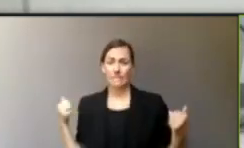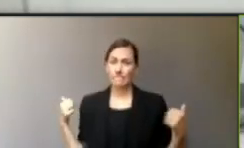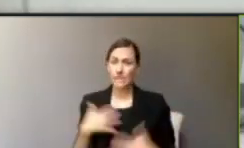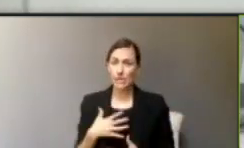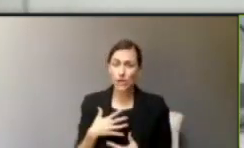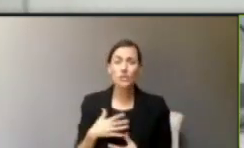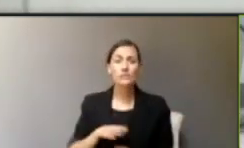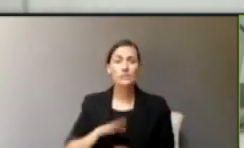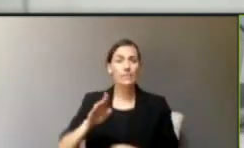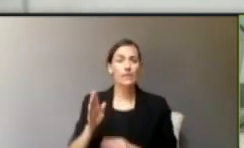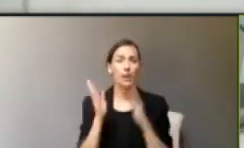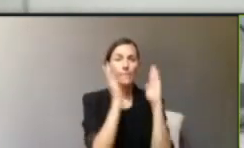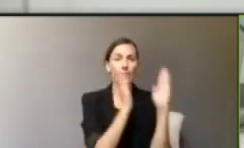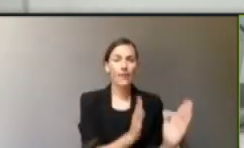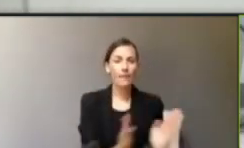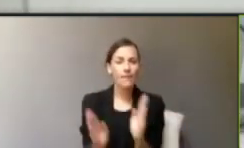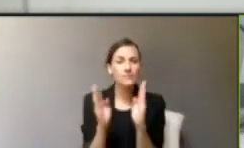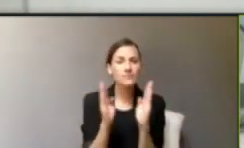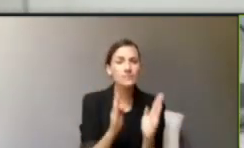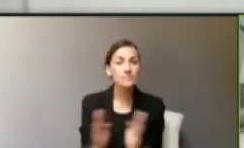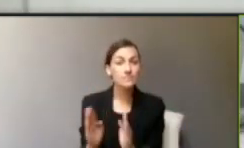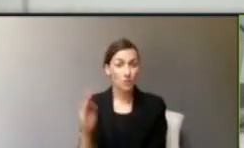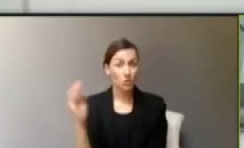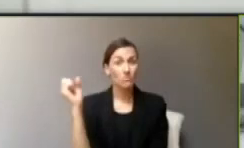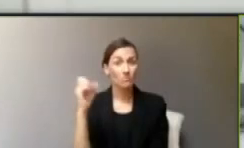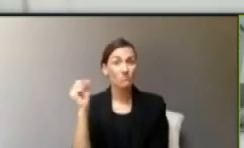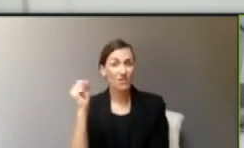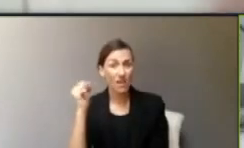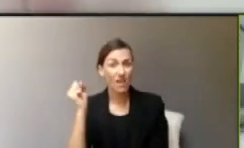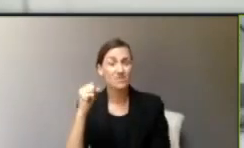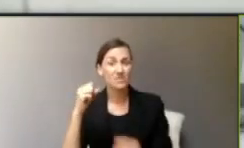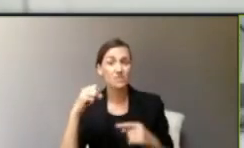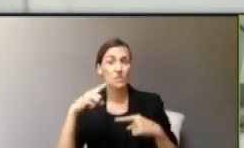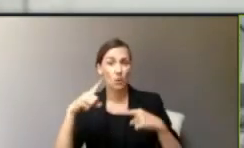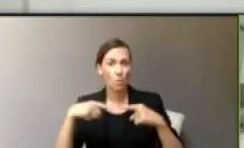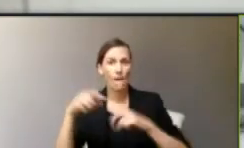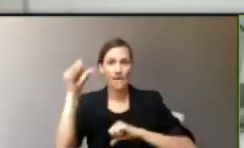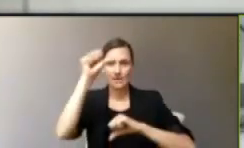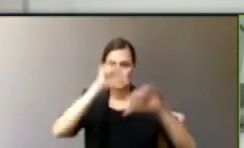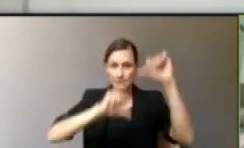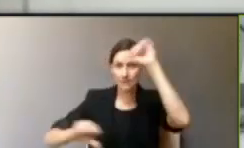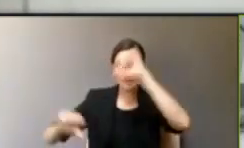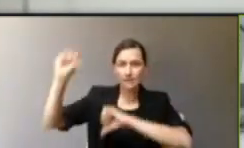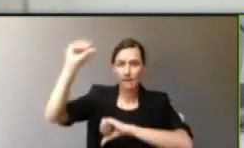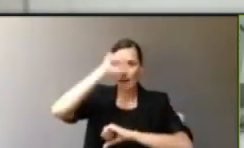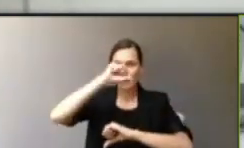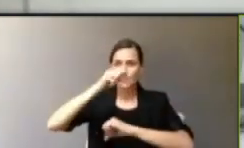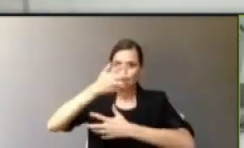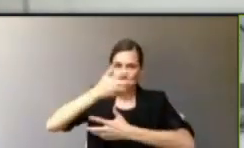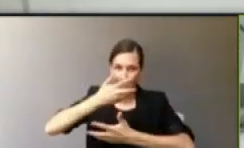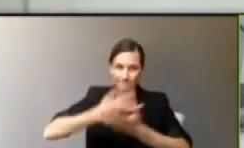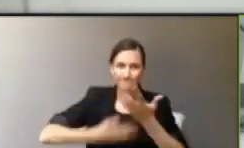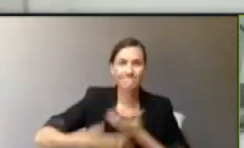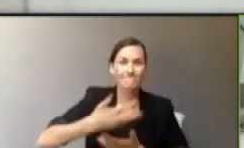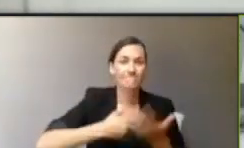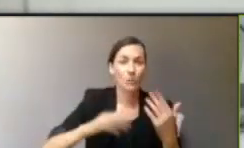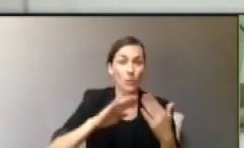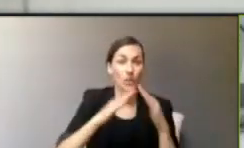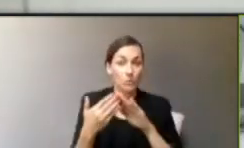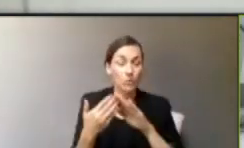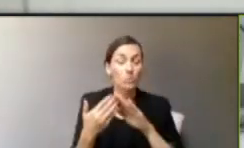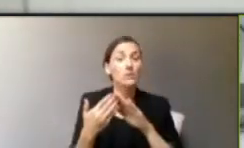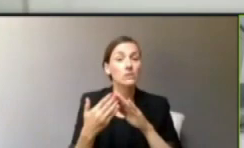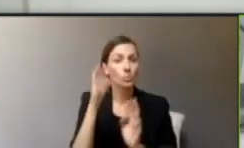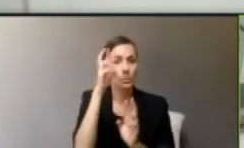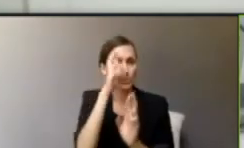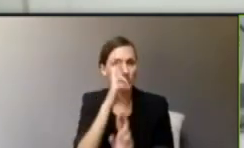plans. So we are seeing that, when science engages with the community, and it does so in a respectful